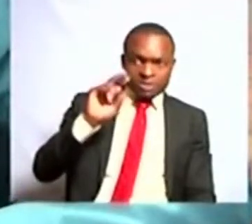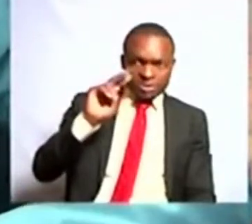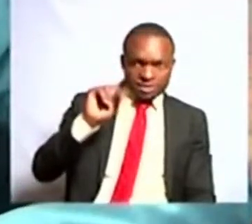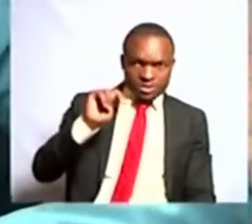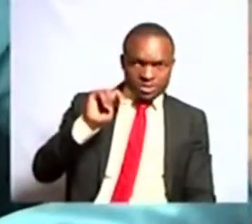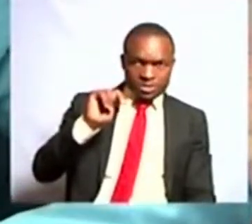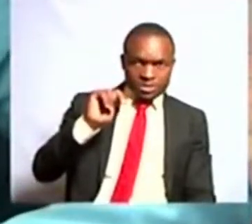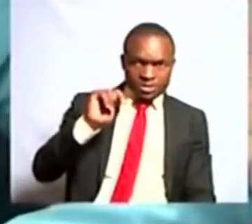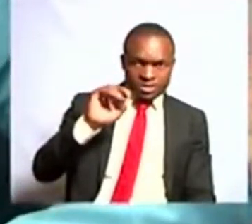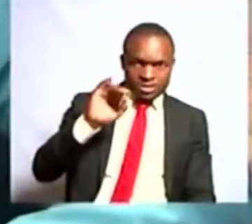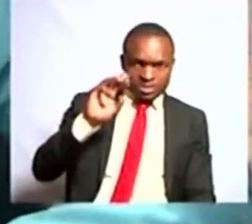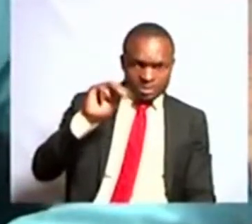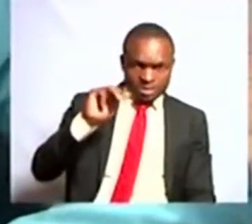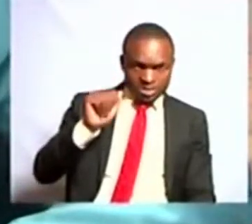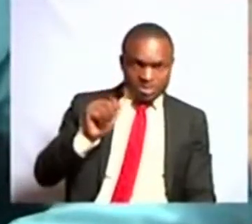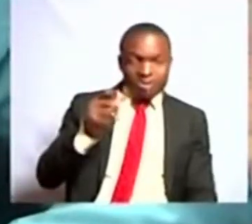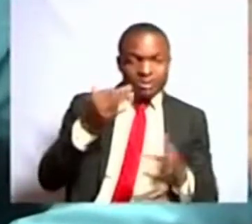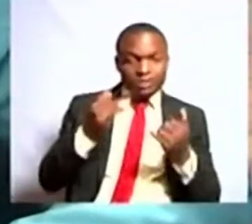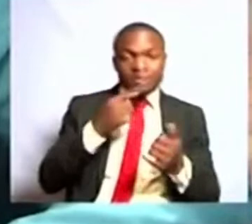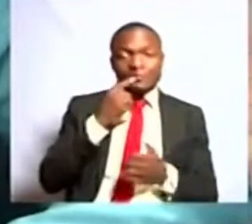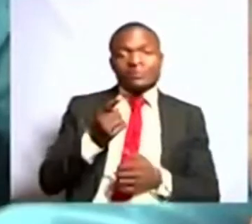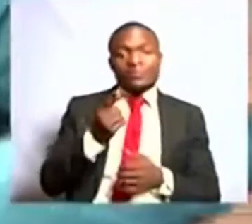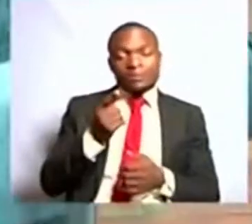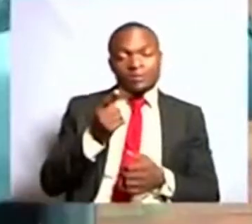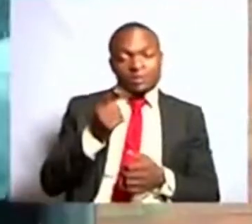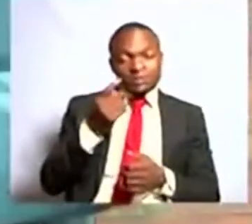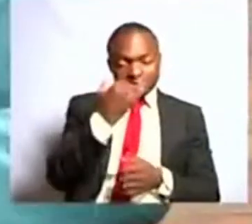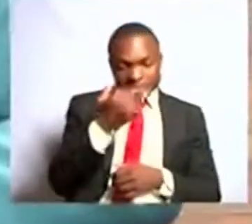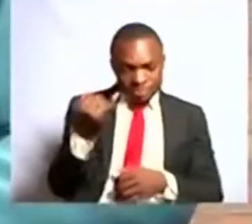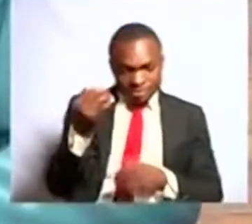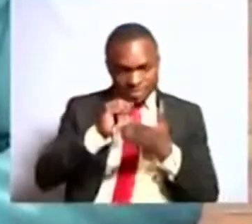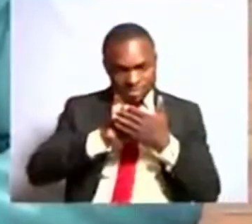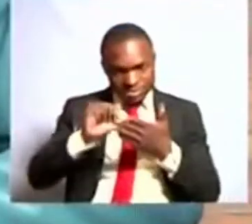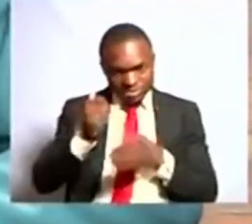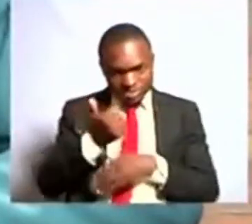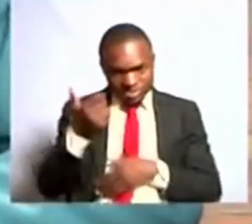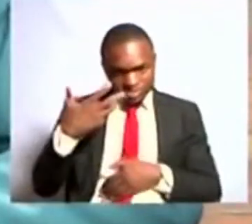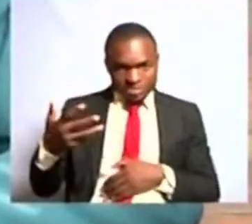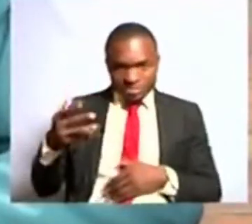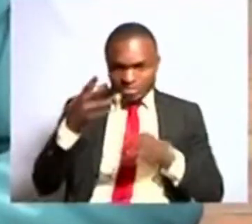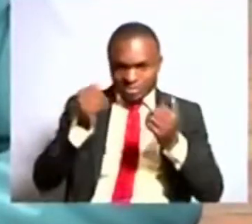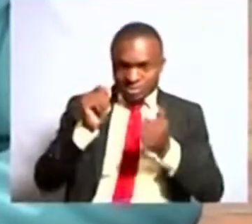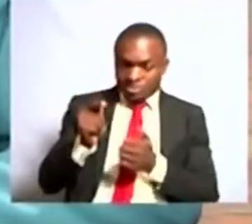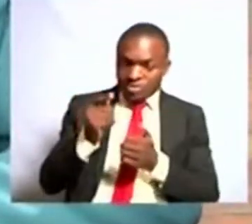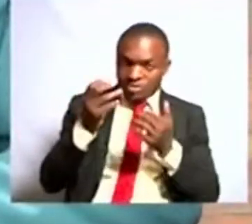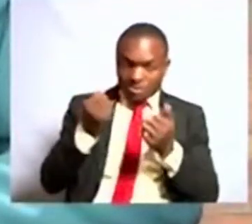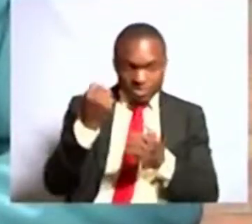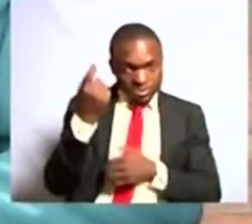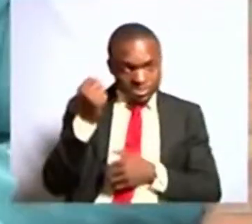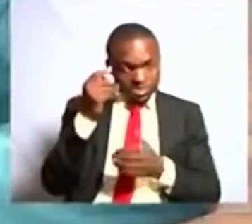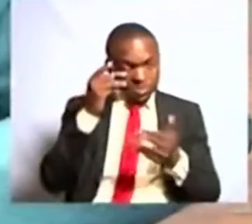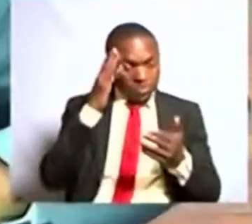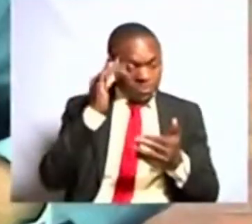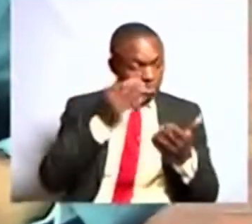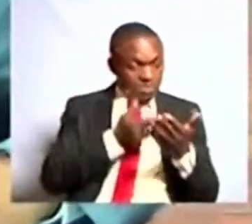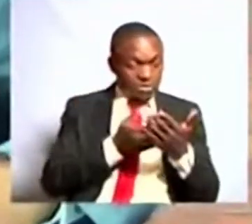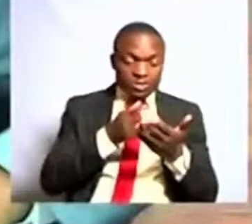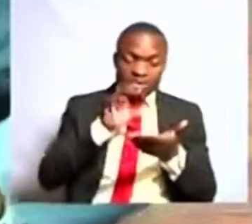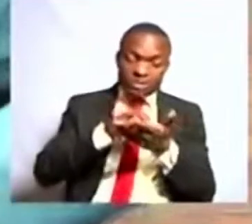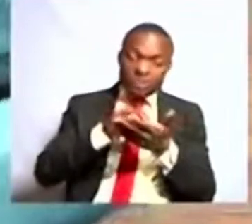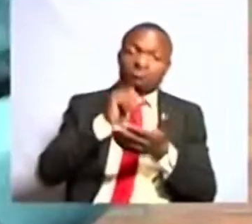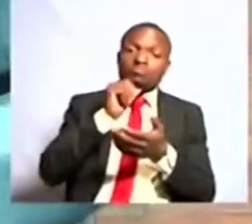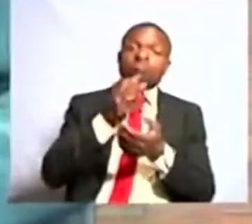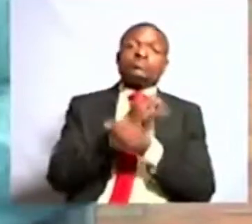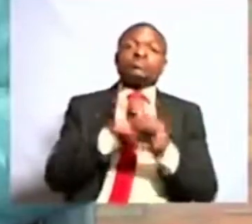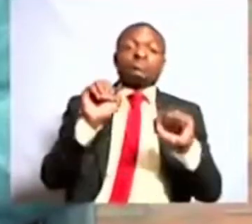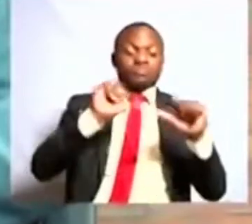saying the issue of statements and other things. So what I want to understand, why was this matter not resolved at